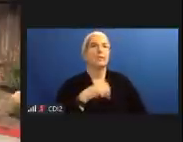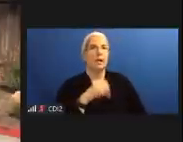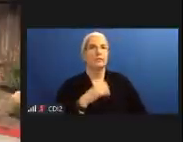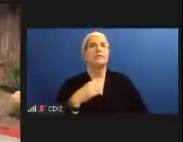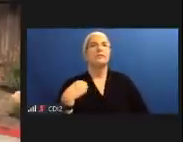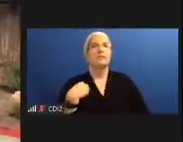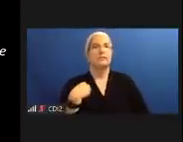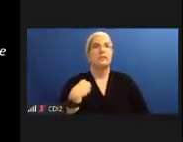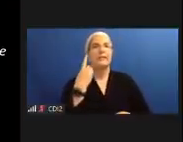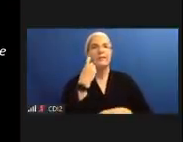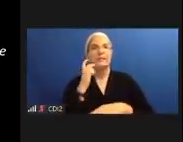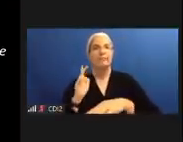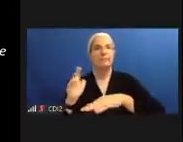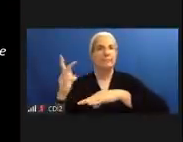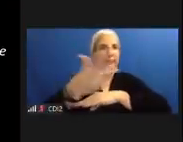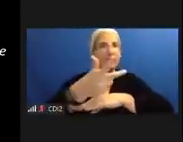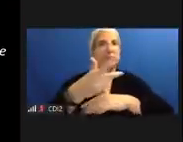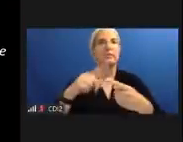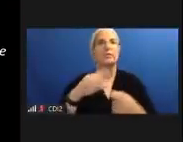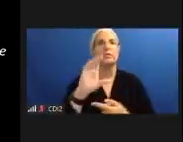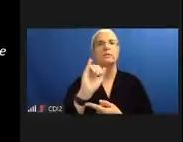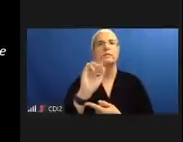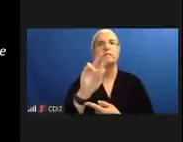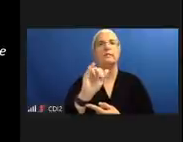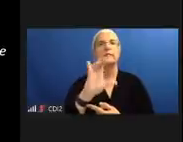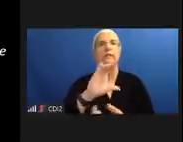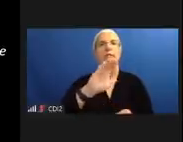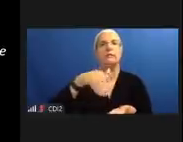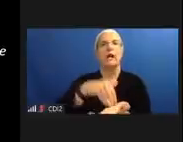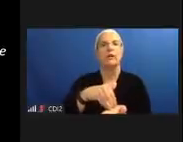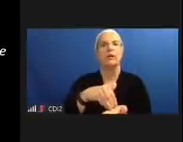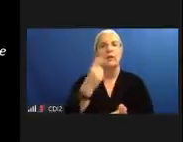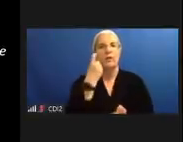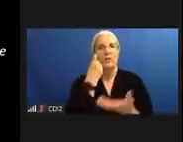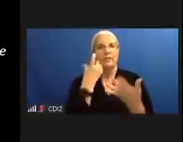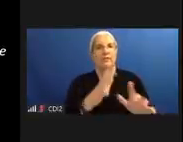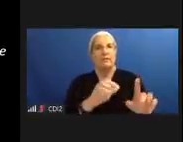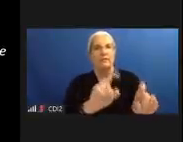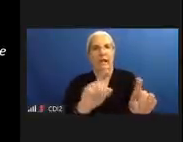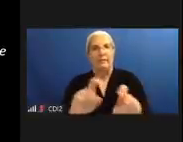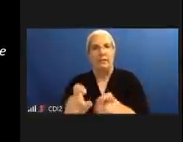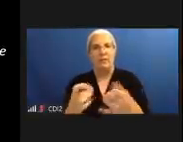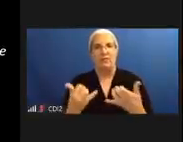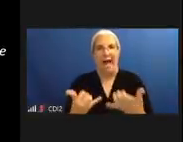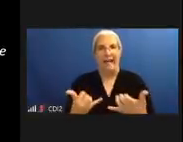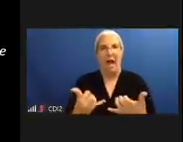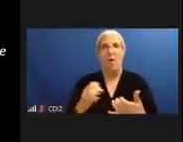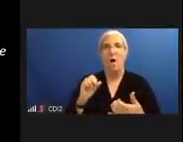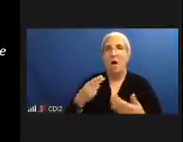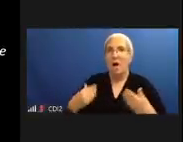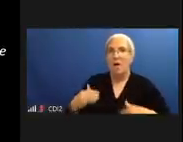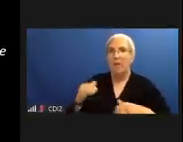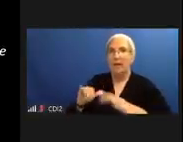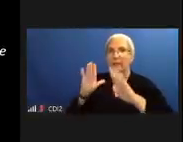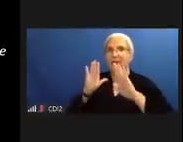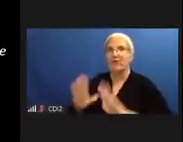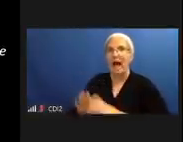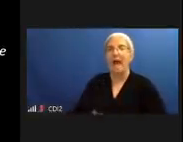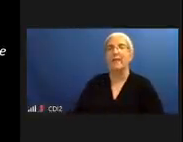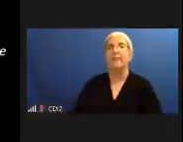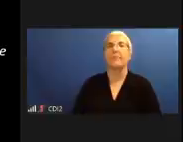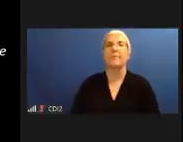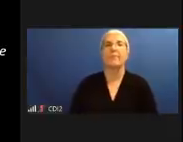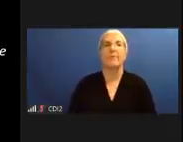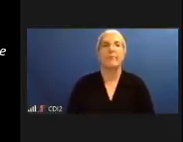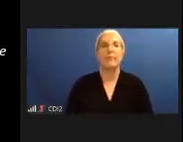canal. Oh, wow. Excellent. Great. Well, since you could say it's